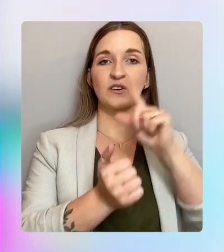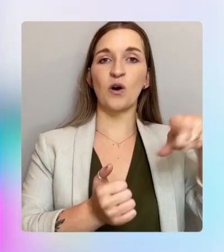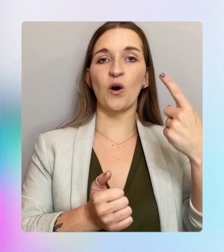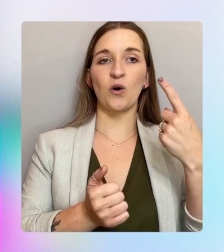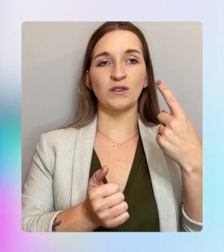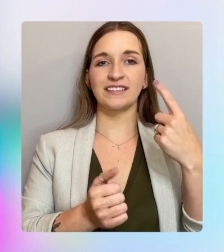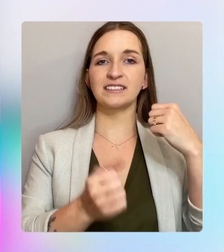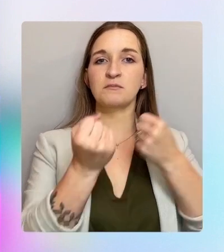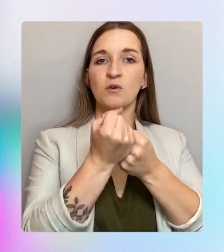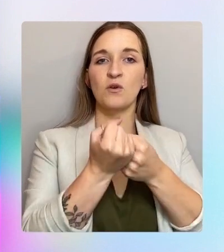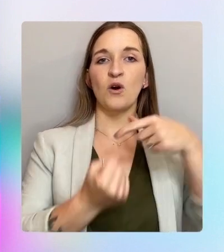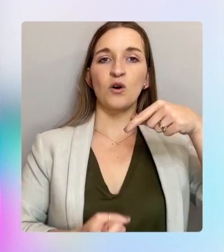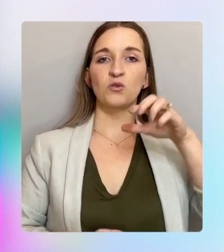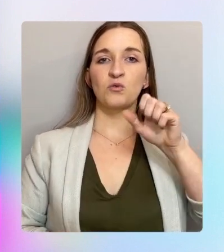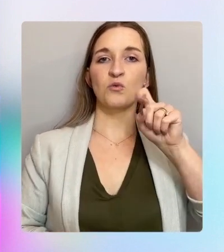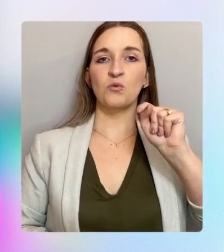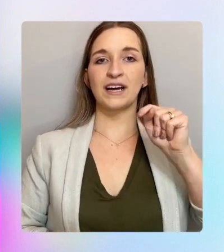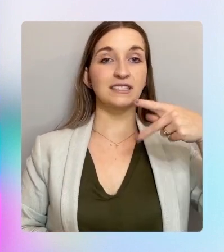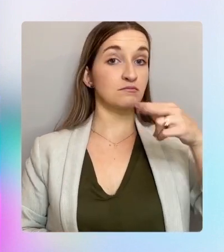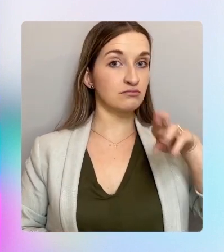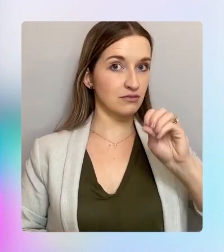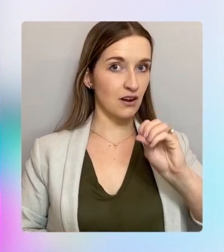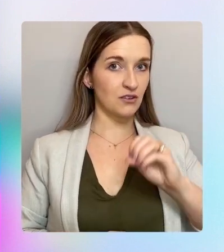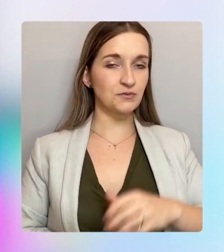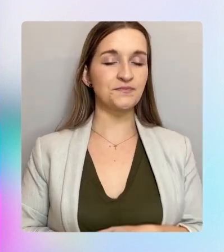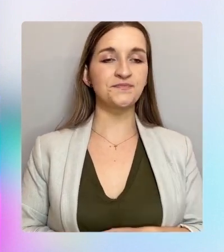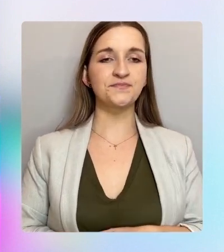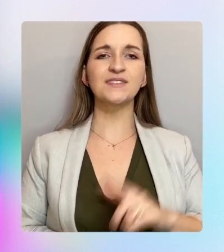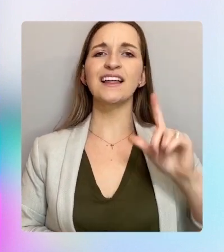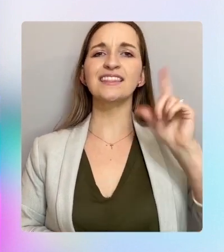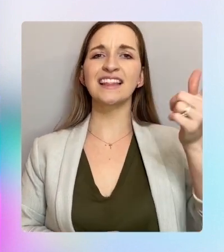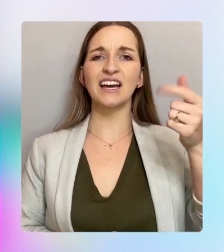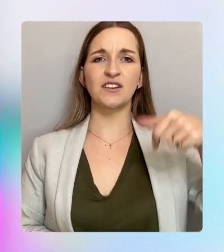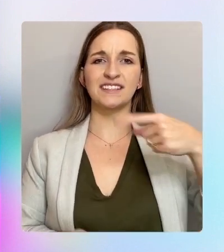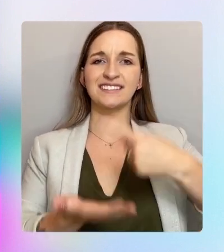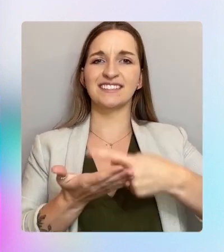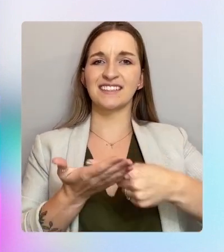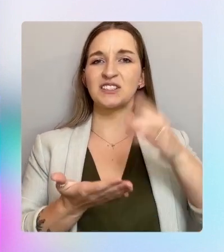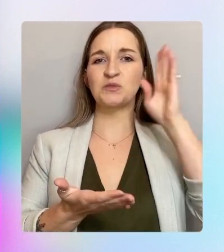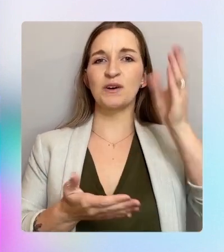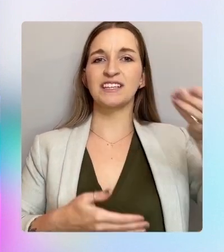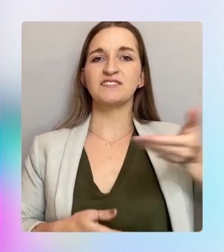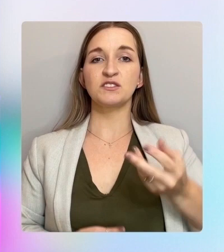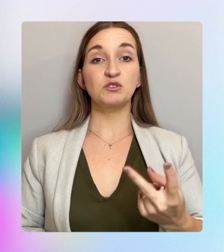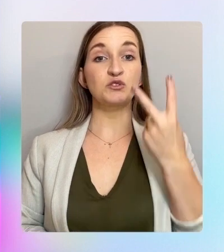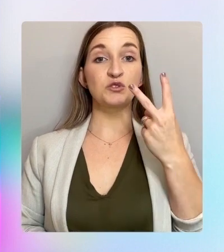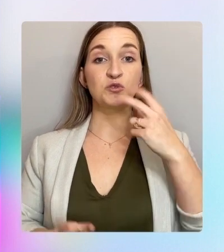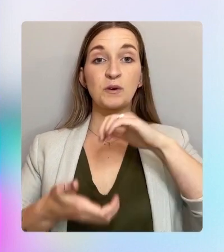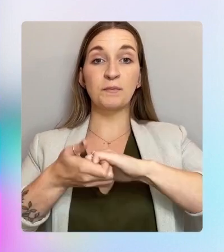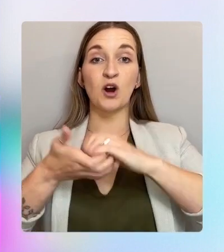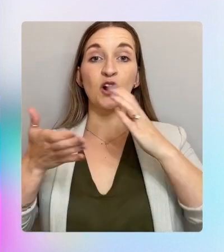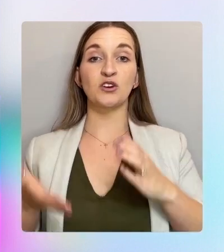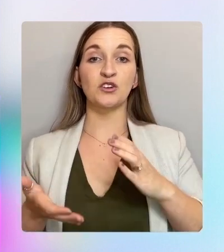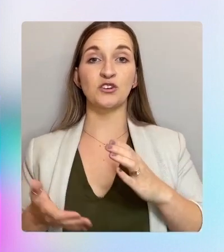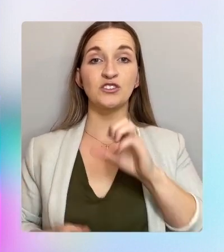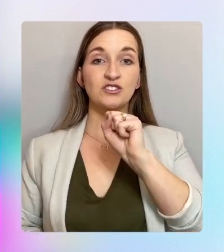in this presentation, we will introduce you to two developer partners, ShapesXR and Arthur